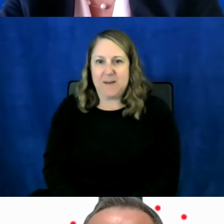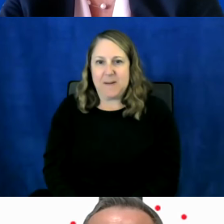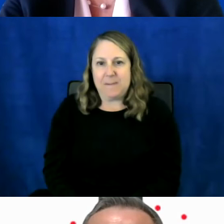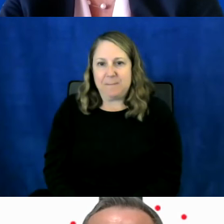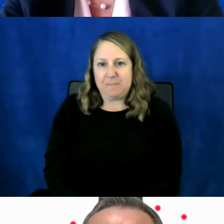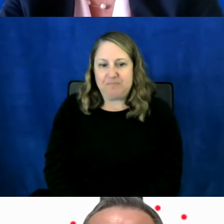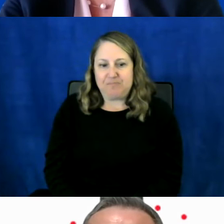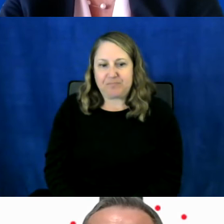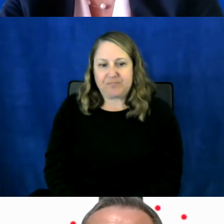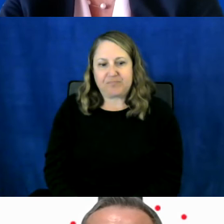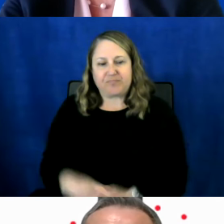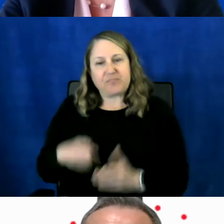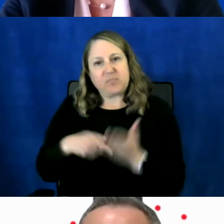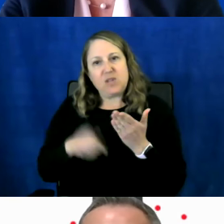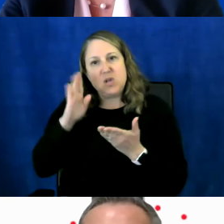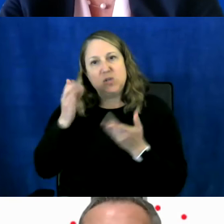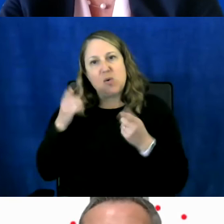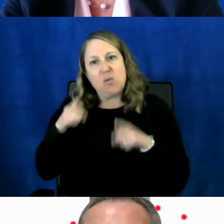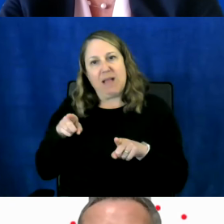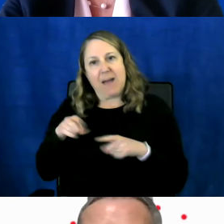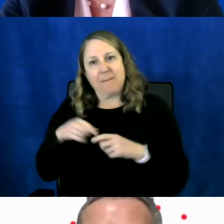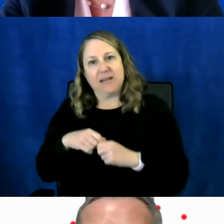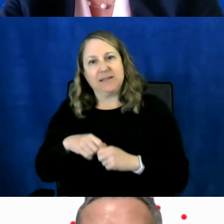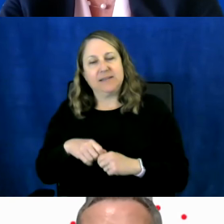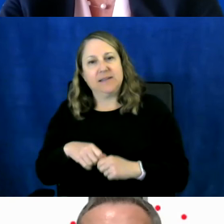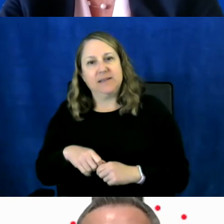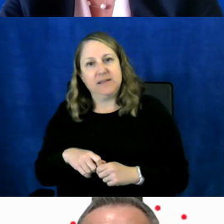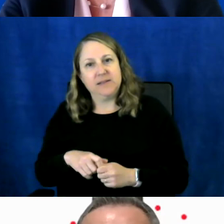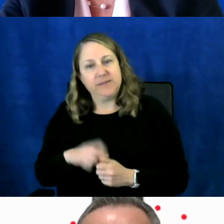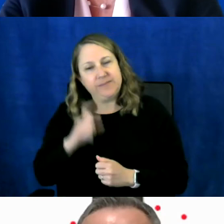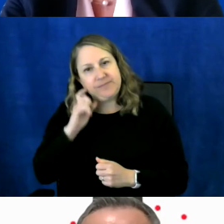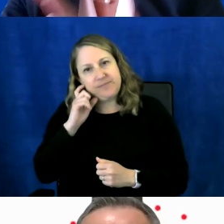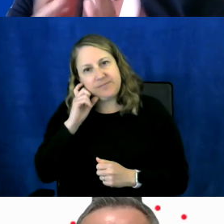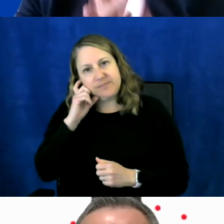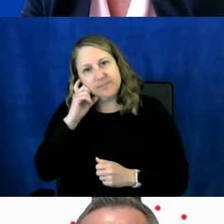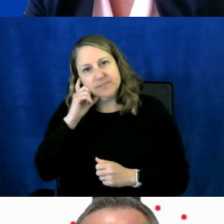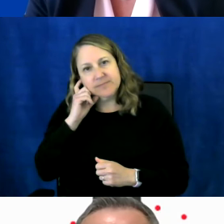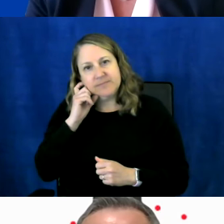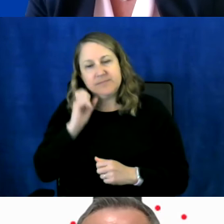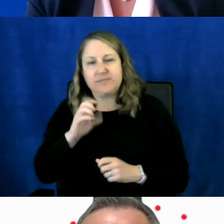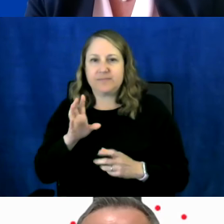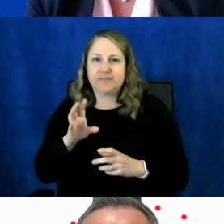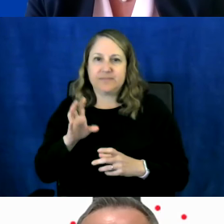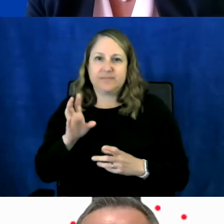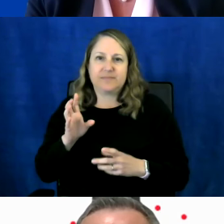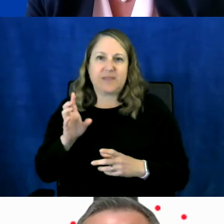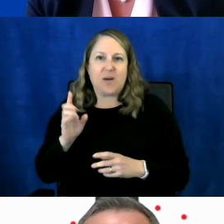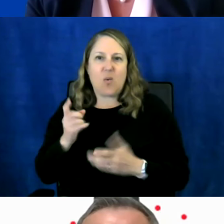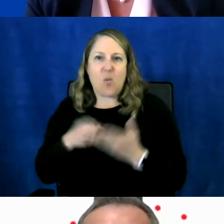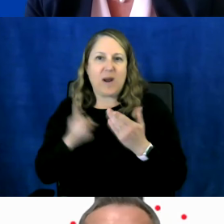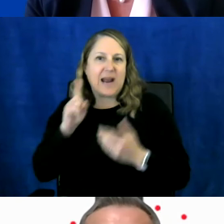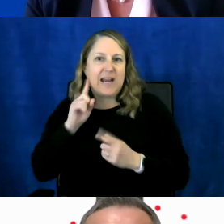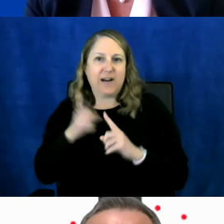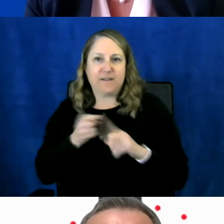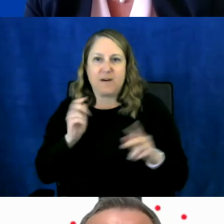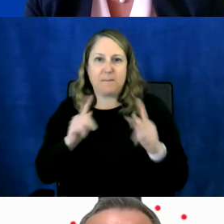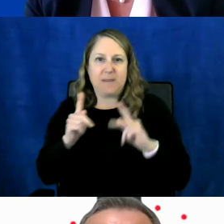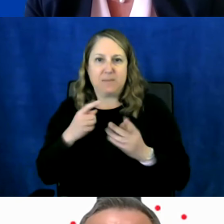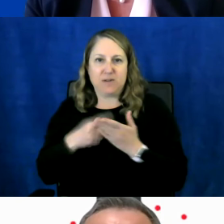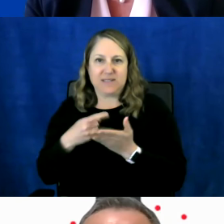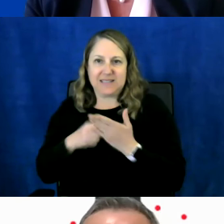What will happen then, and the fear and what I hear talk about in sort of the developmental disability kitchen tables, and you can often think of the developmental